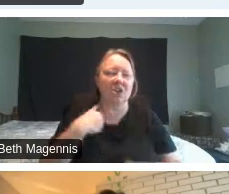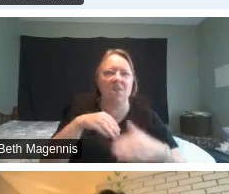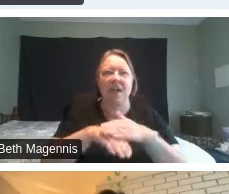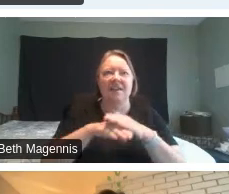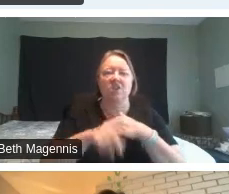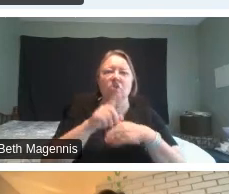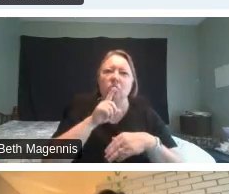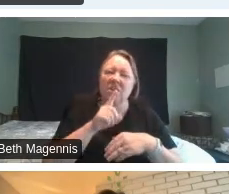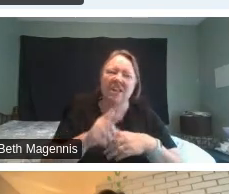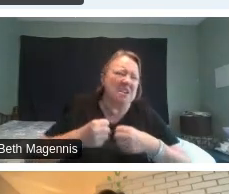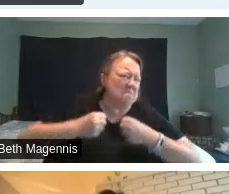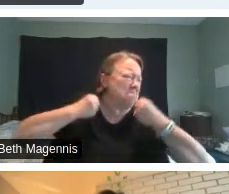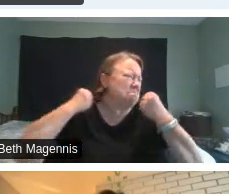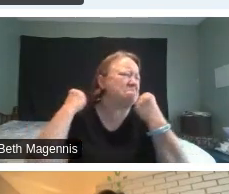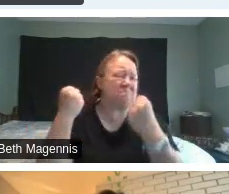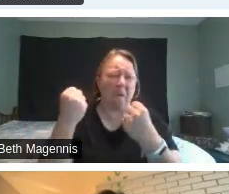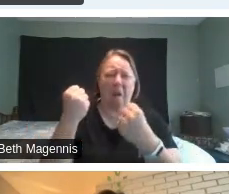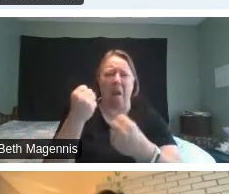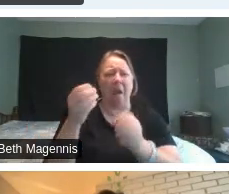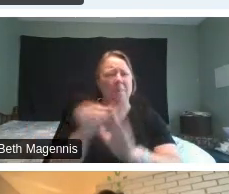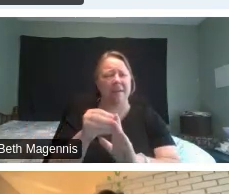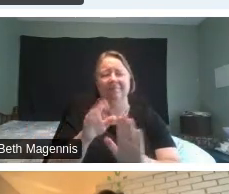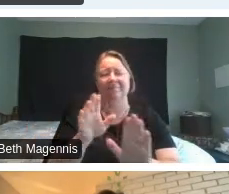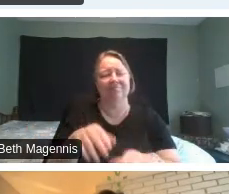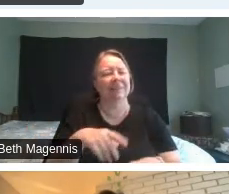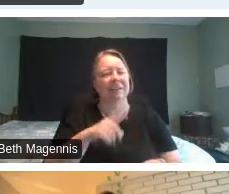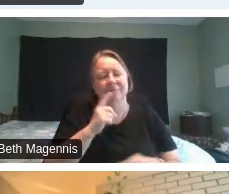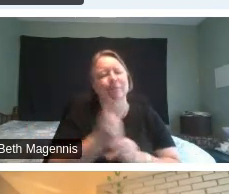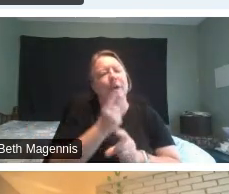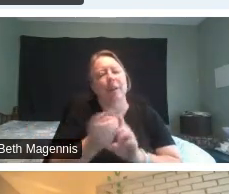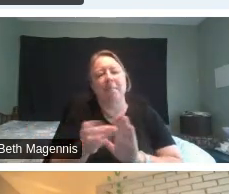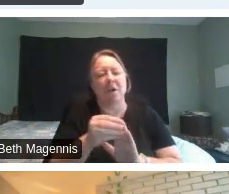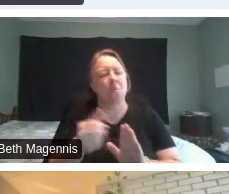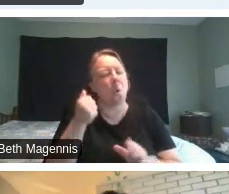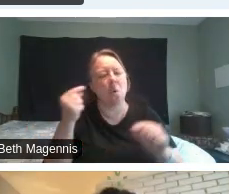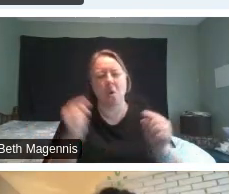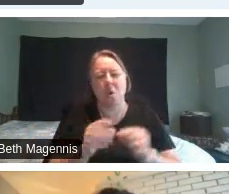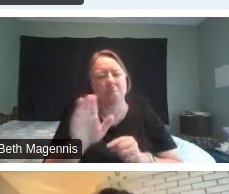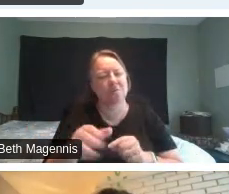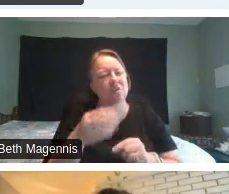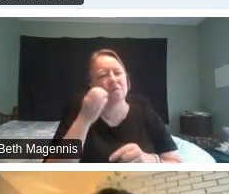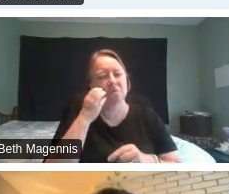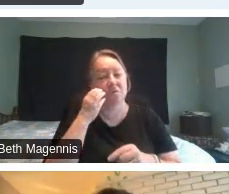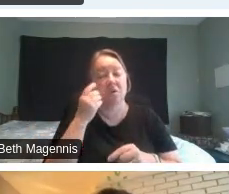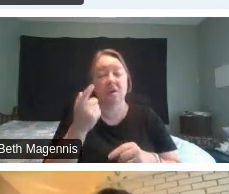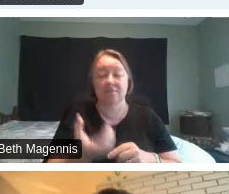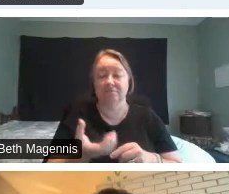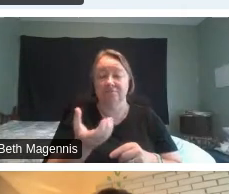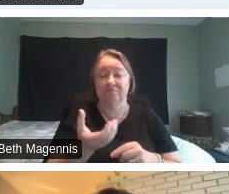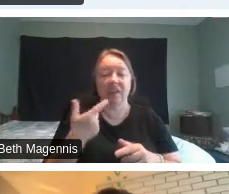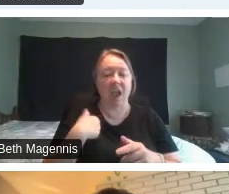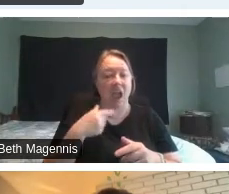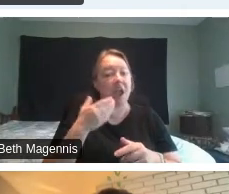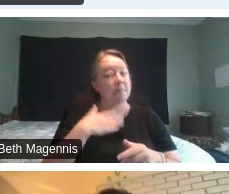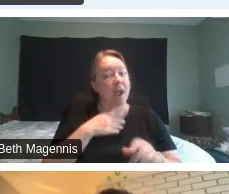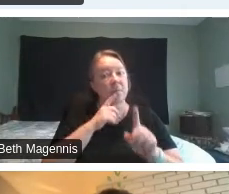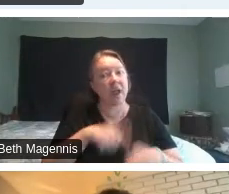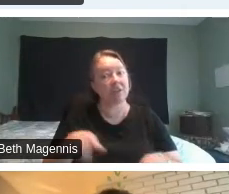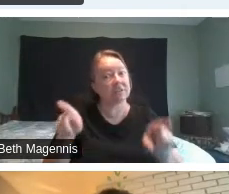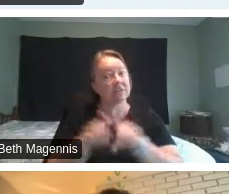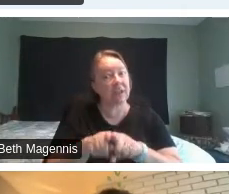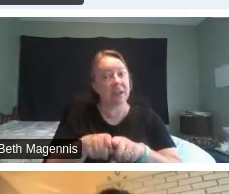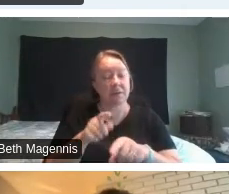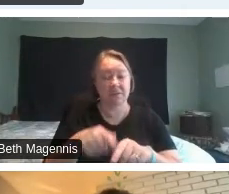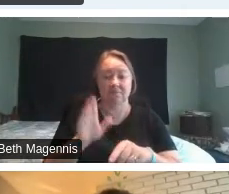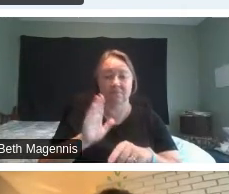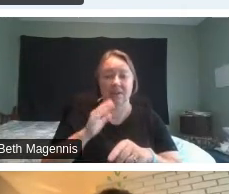rare, no, the magnet will not harm your device. And I know this is my my reaction too, because I know I came from a time when if you put a